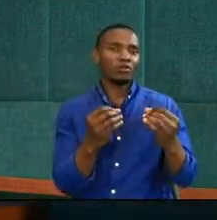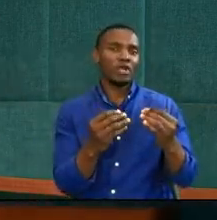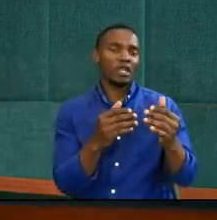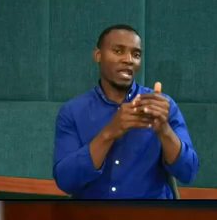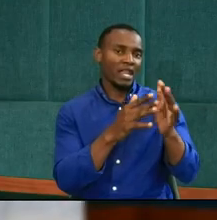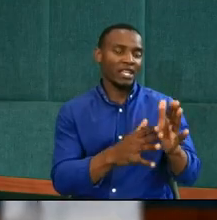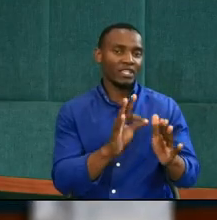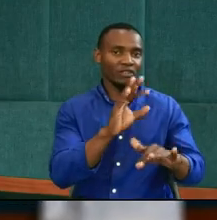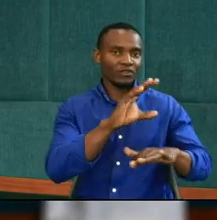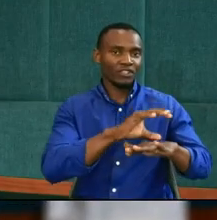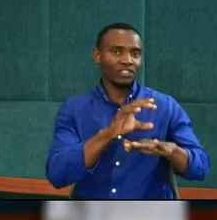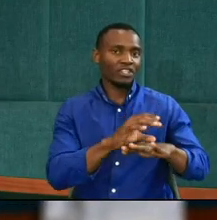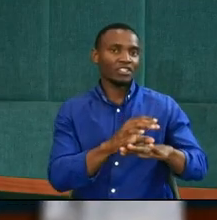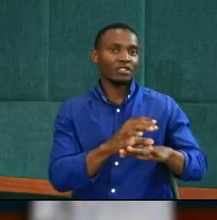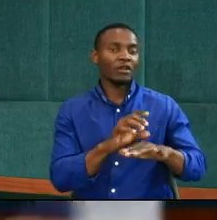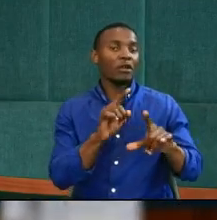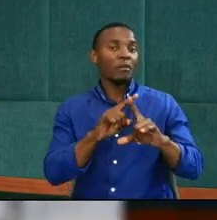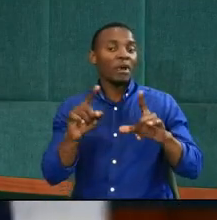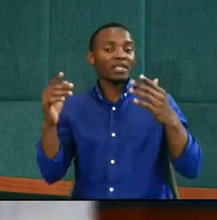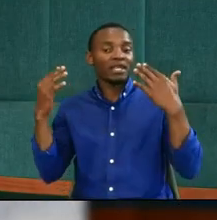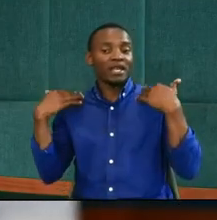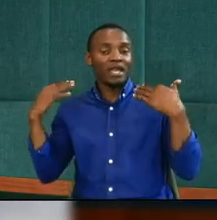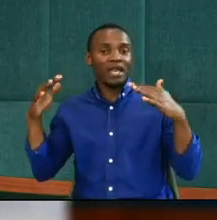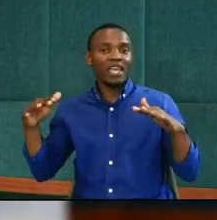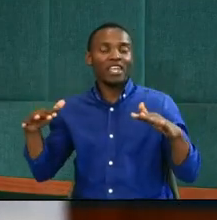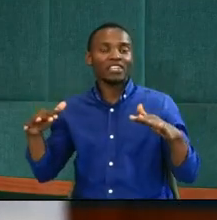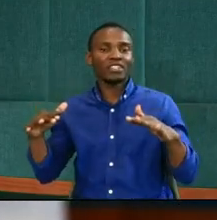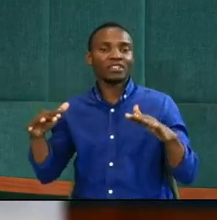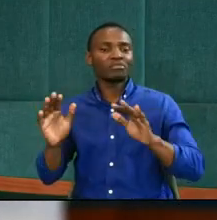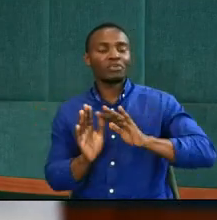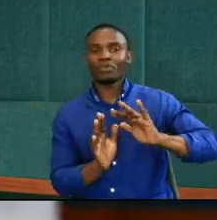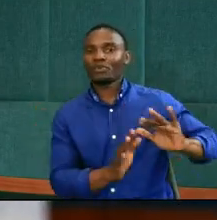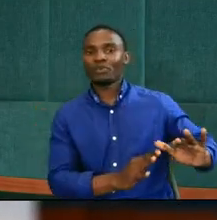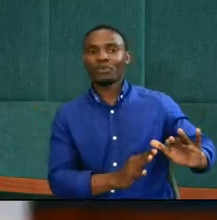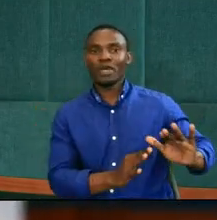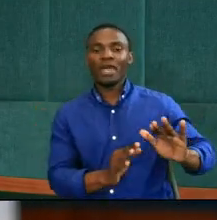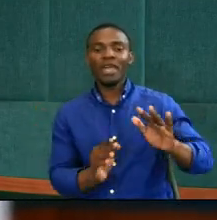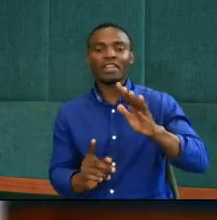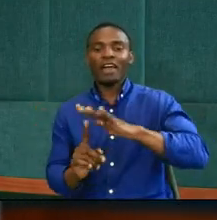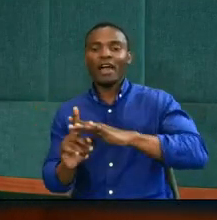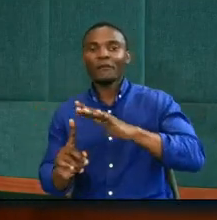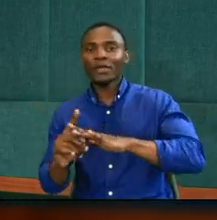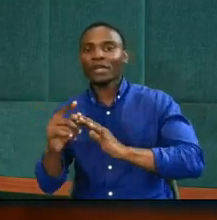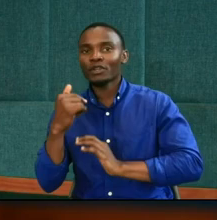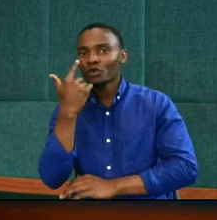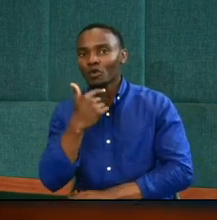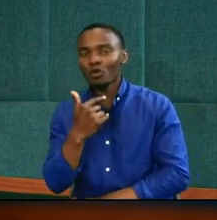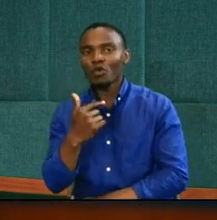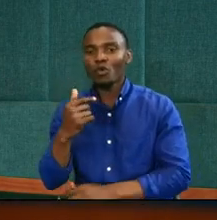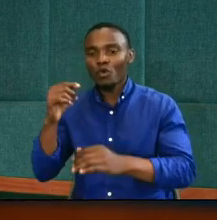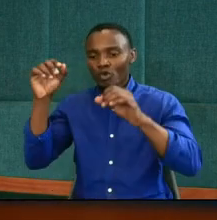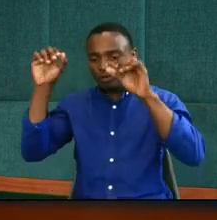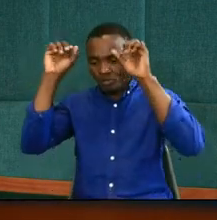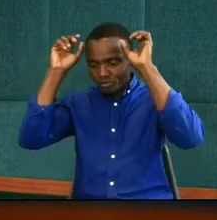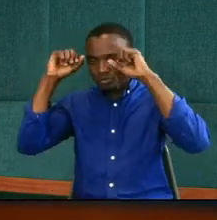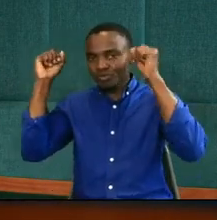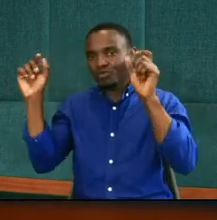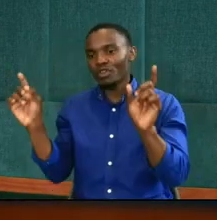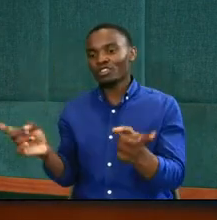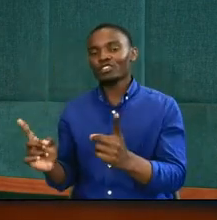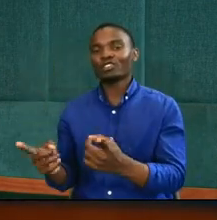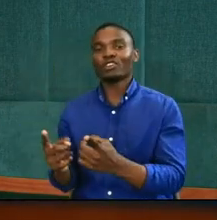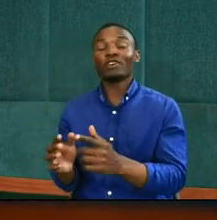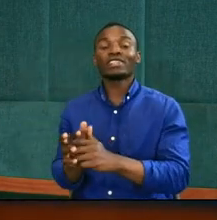that ran the church at the time. Angels bypass the whole of them and go to some shepherds out on the outskirts. And it is